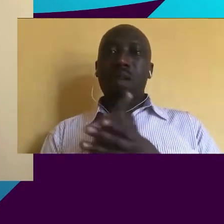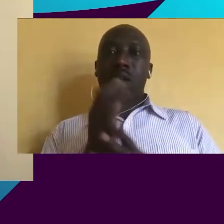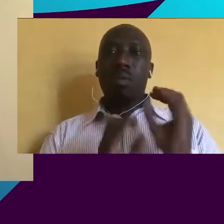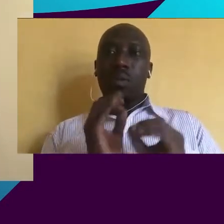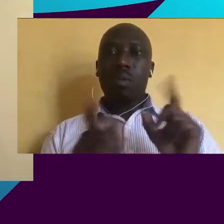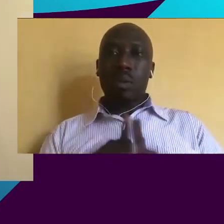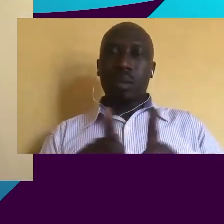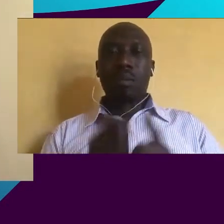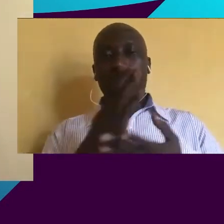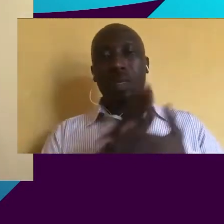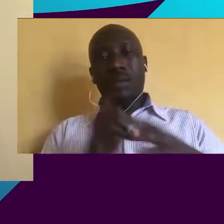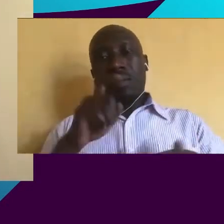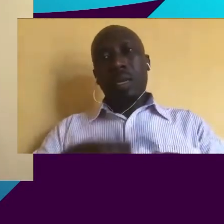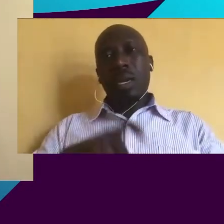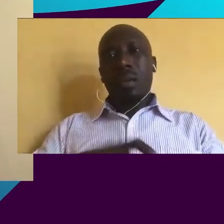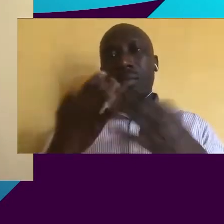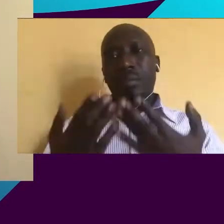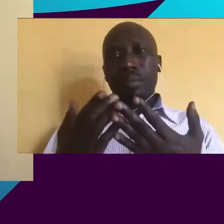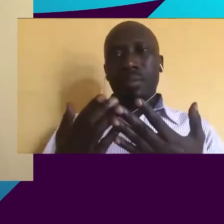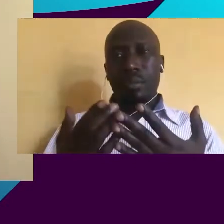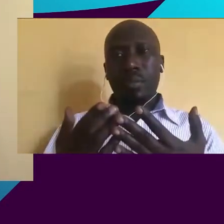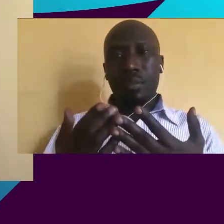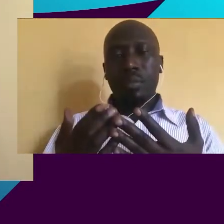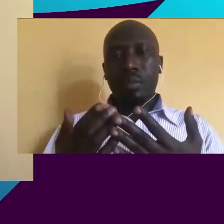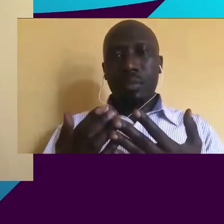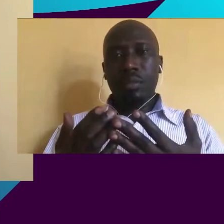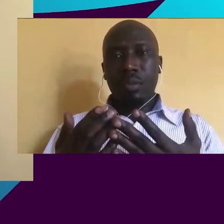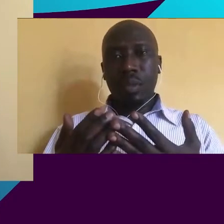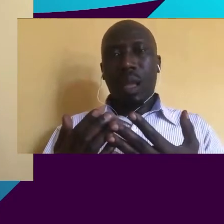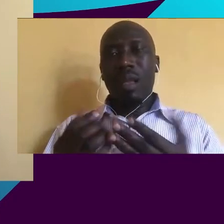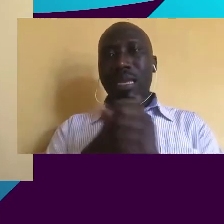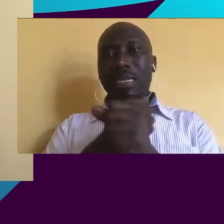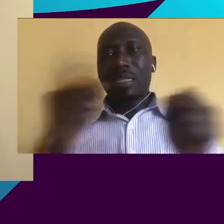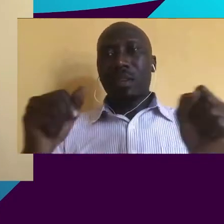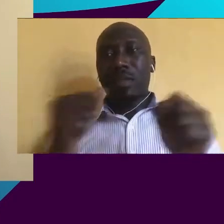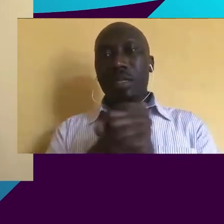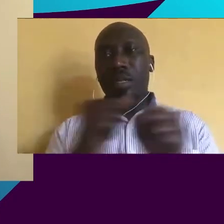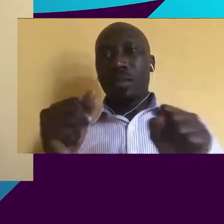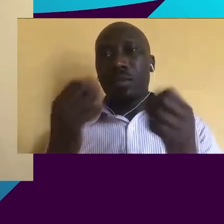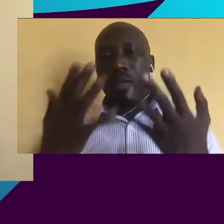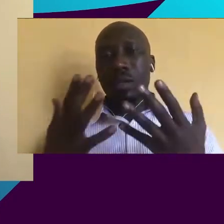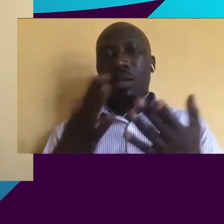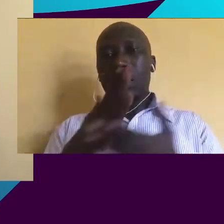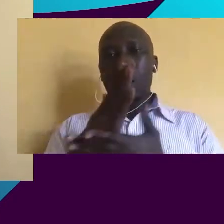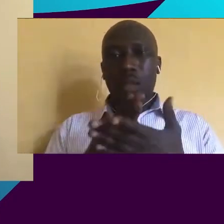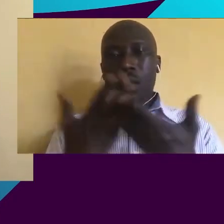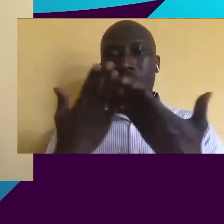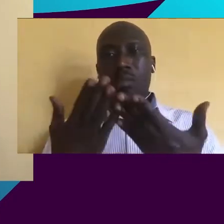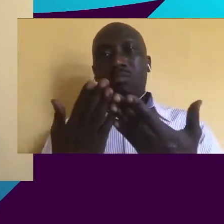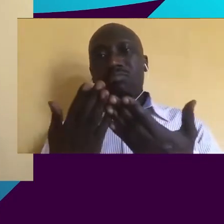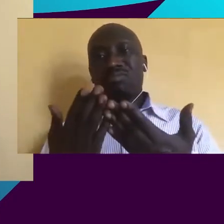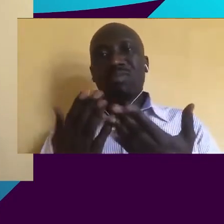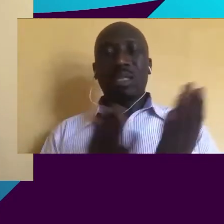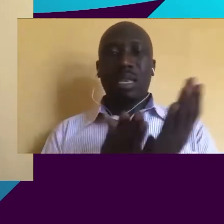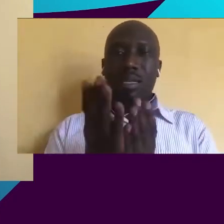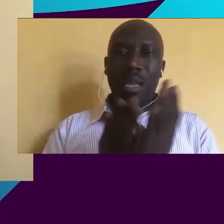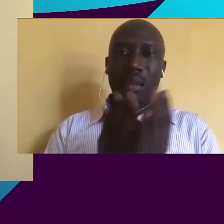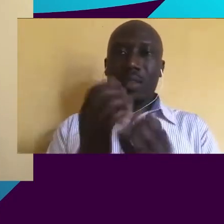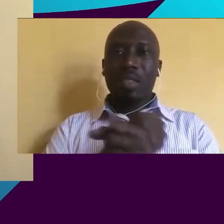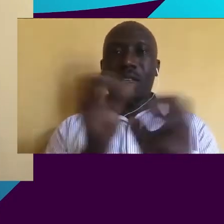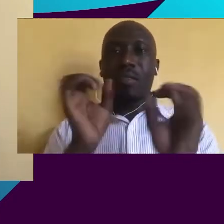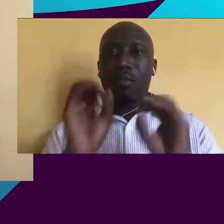sometimes safety. Some of the sports facilities are not safe for the girls to